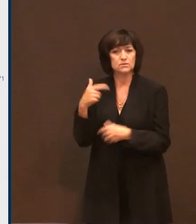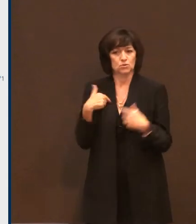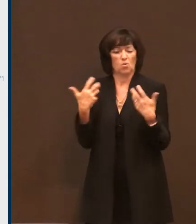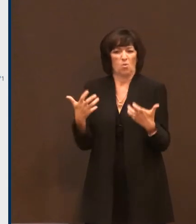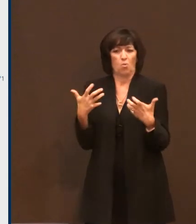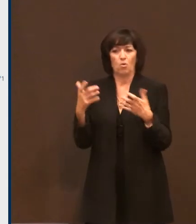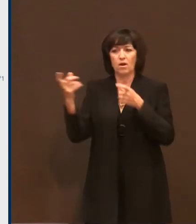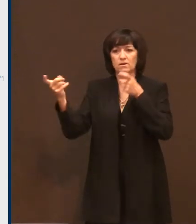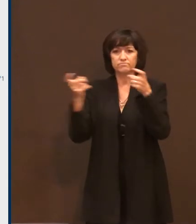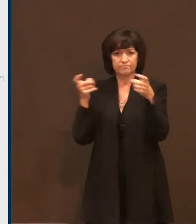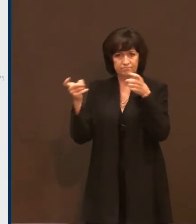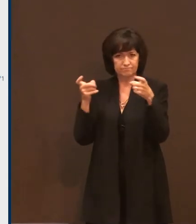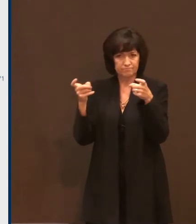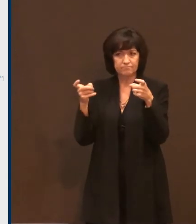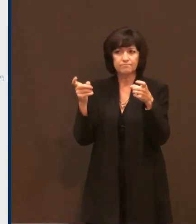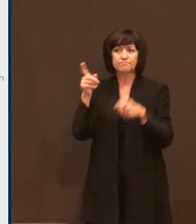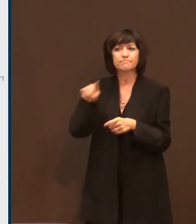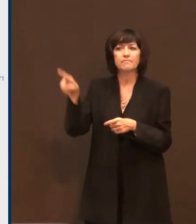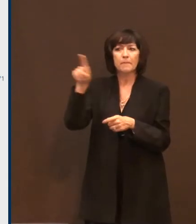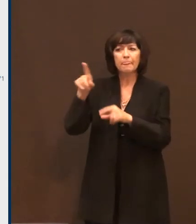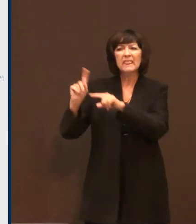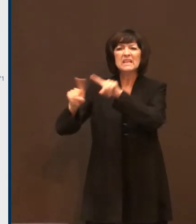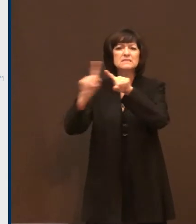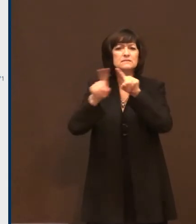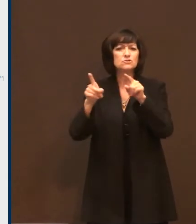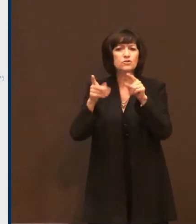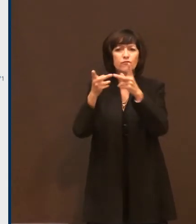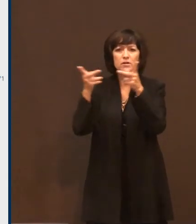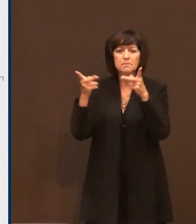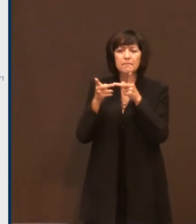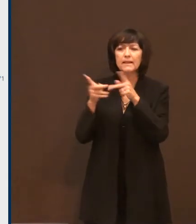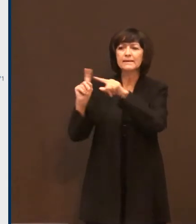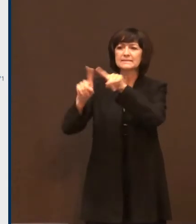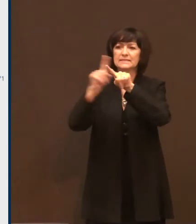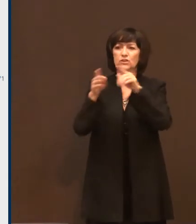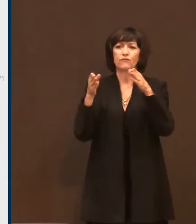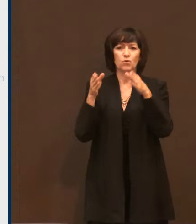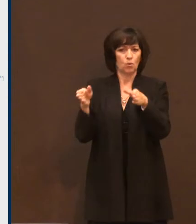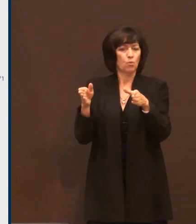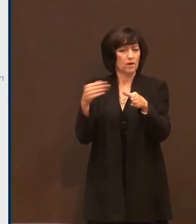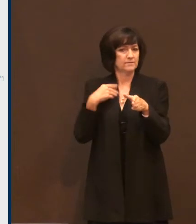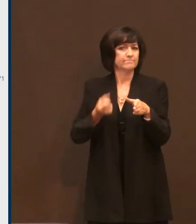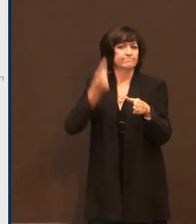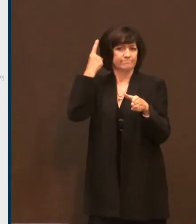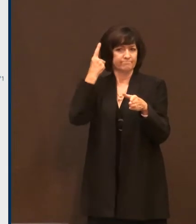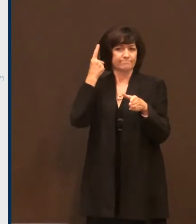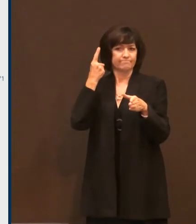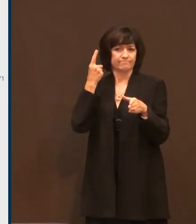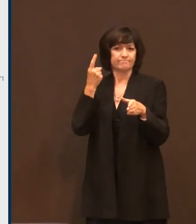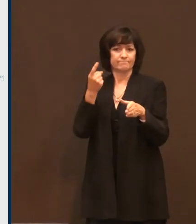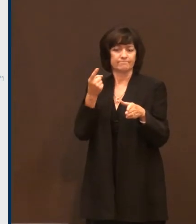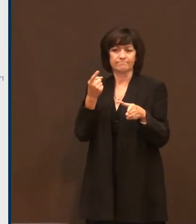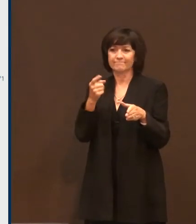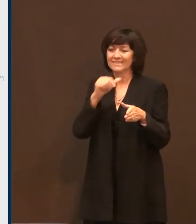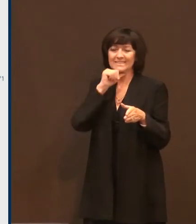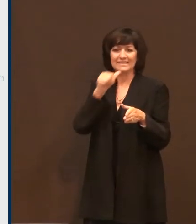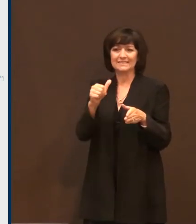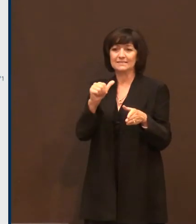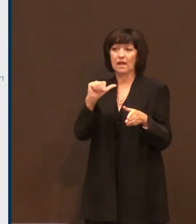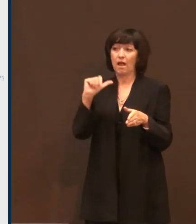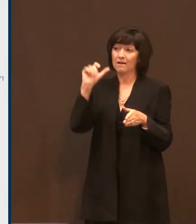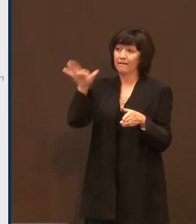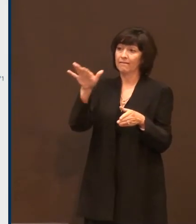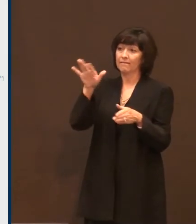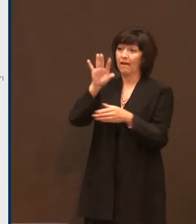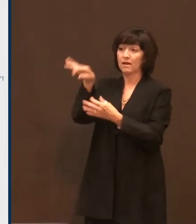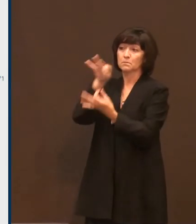the public health laboratory. We're also looking at other ways to reach out to individuals. We know we have to have a foundation that's more than just one size fits all. We had a call this morning